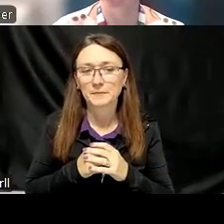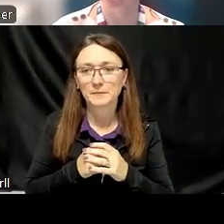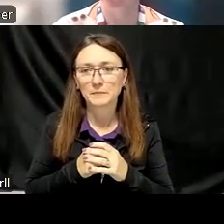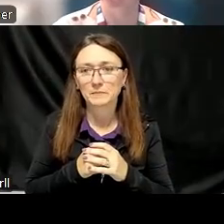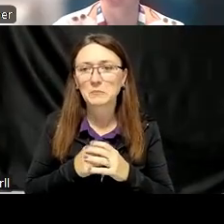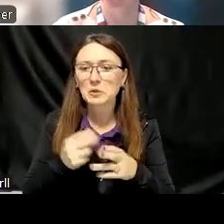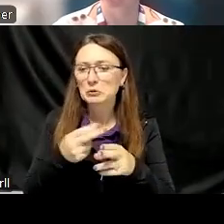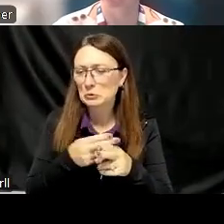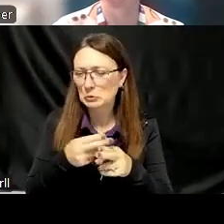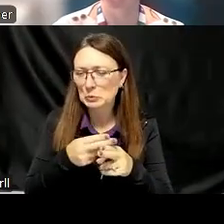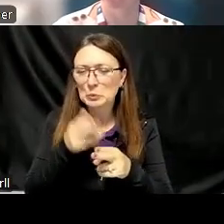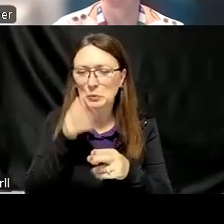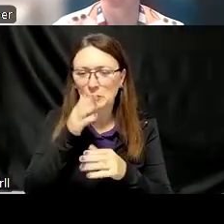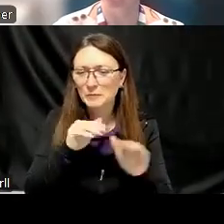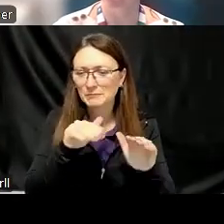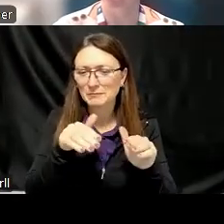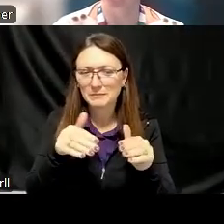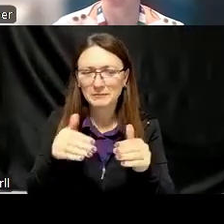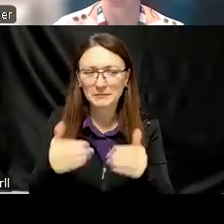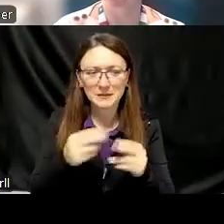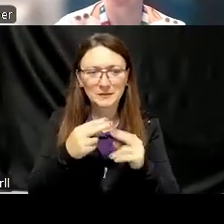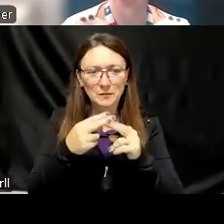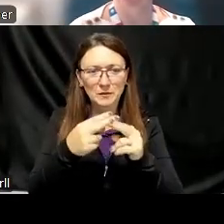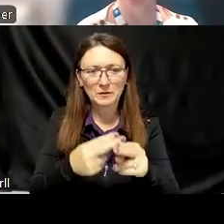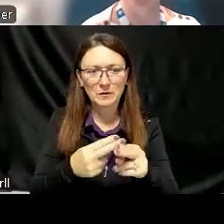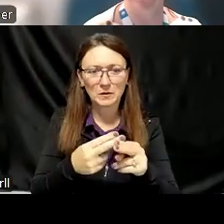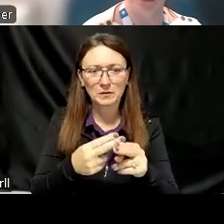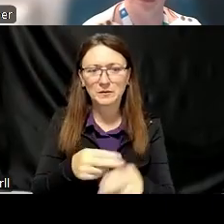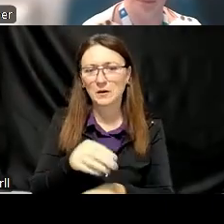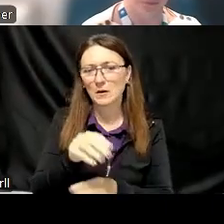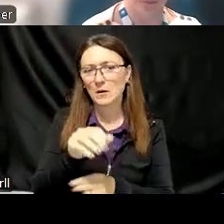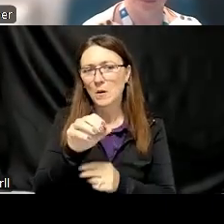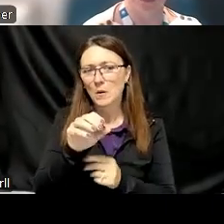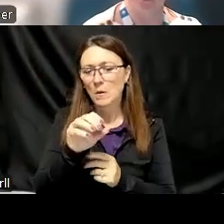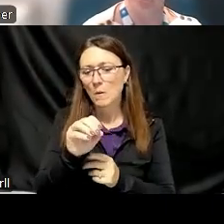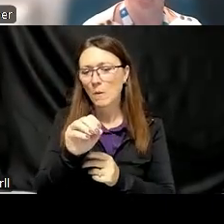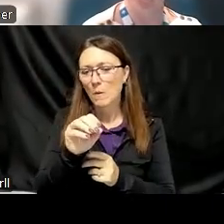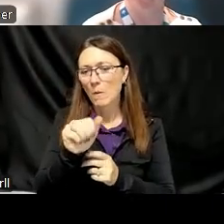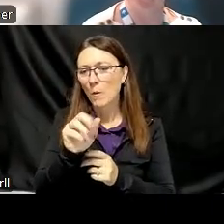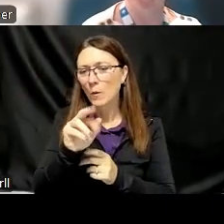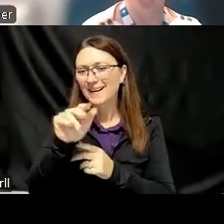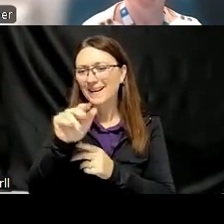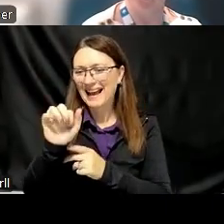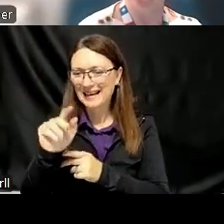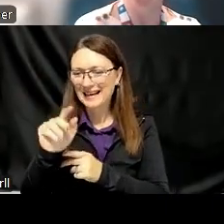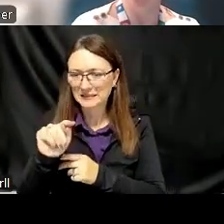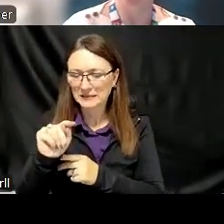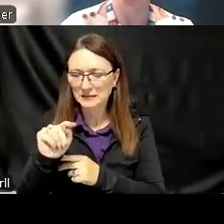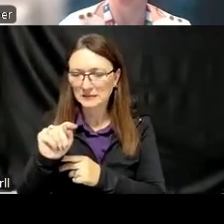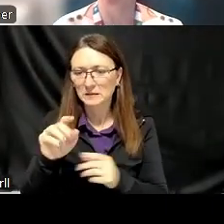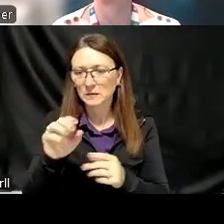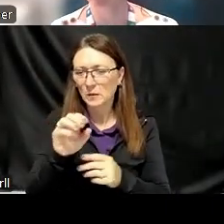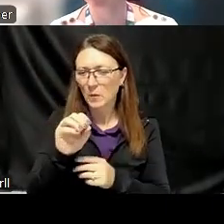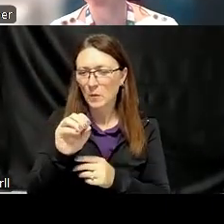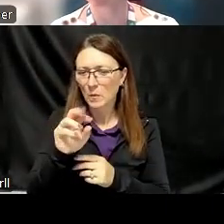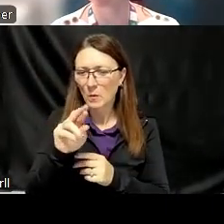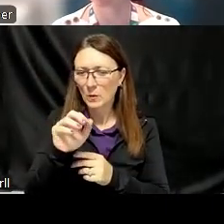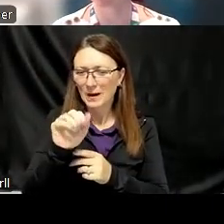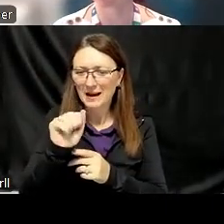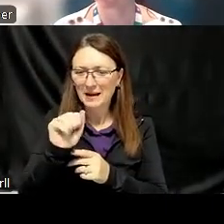soon of Auracast, which is a more kind of global Bluetooth technology.